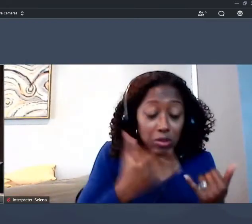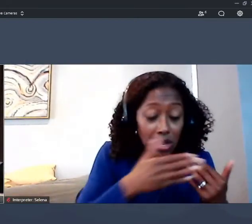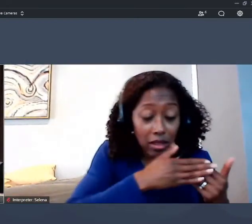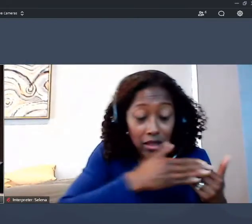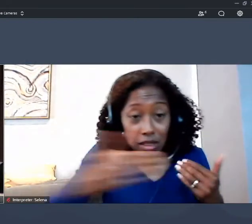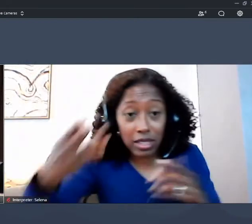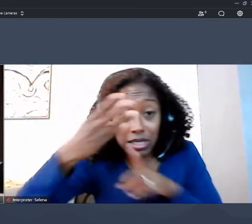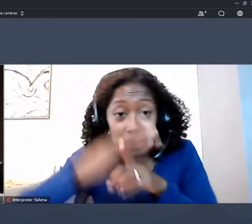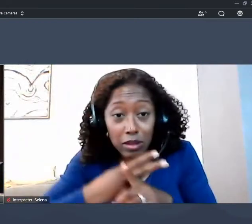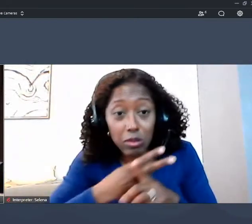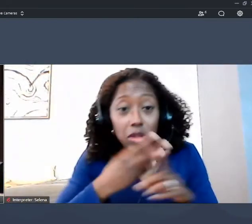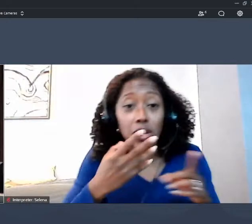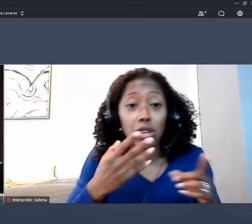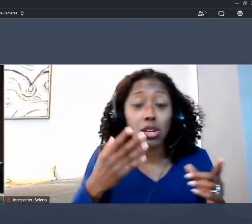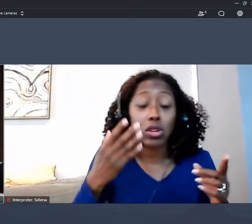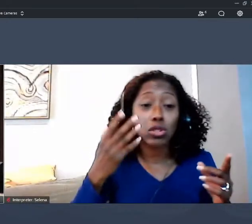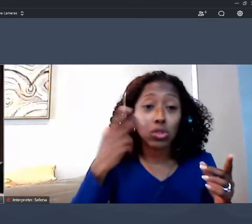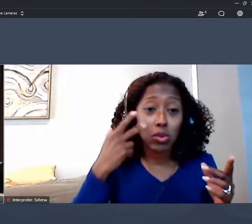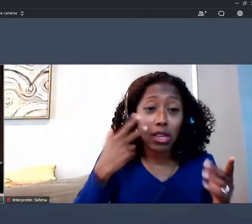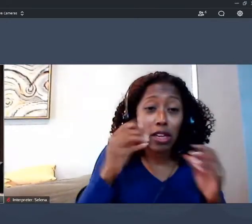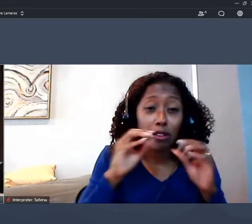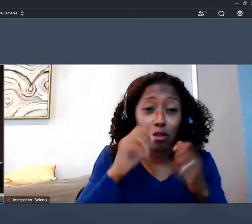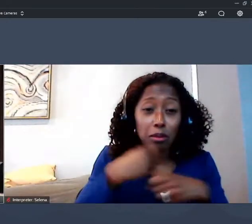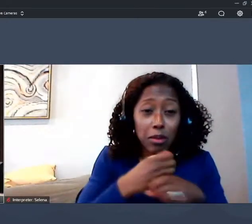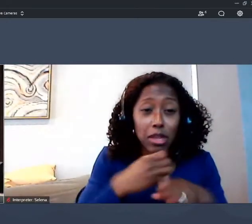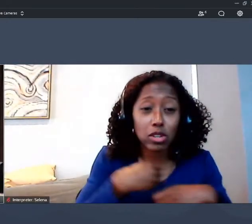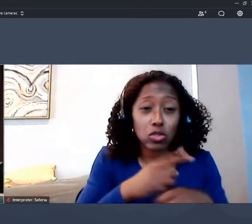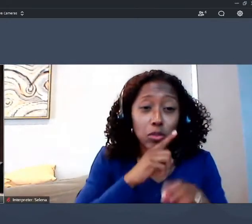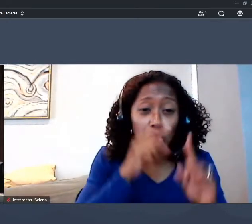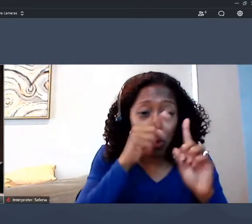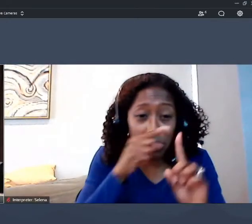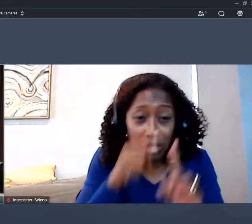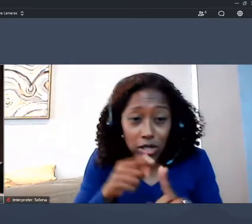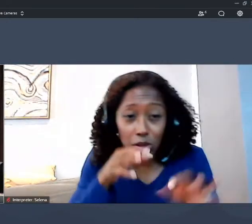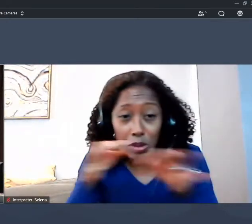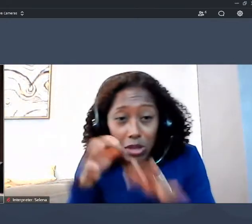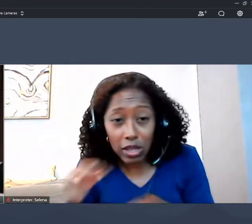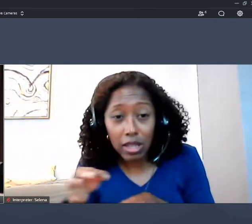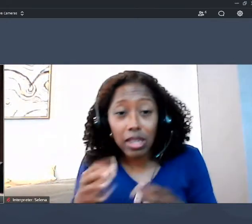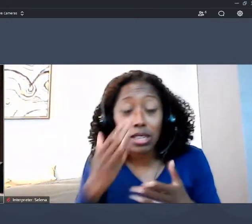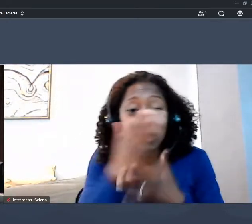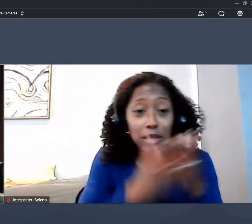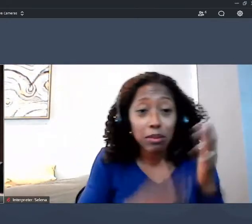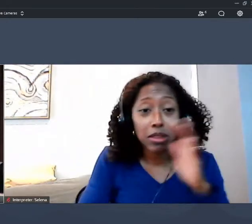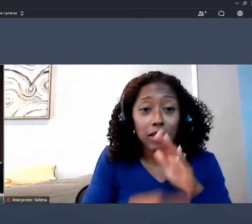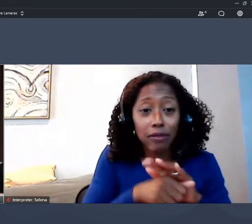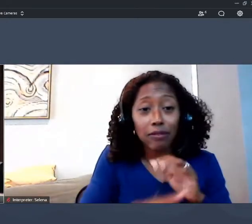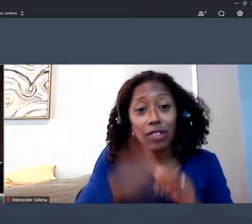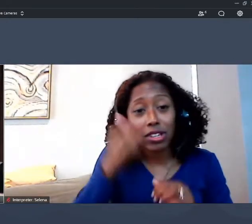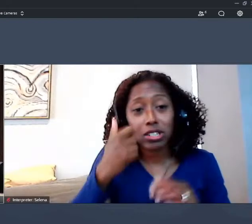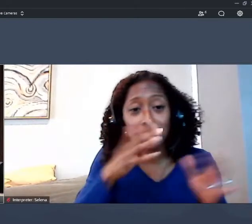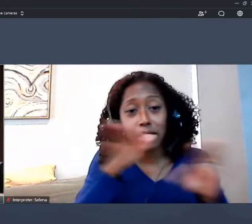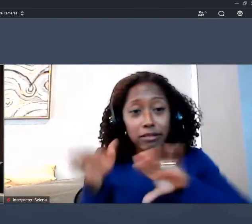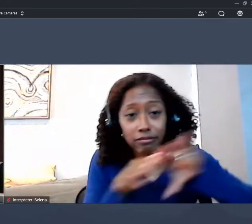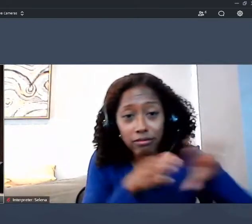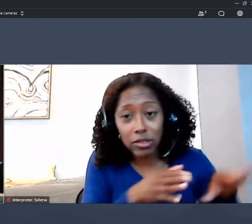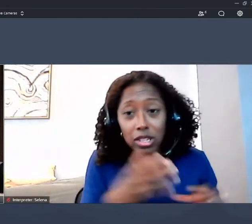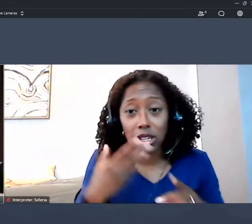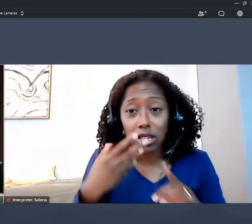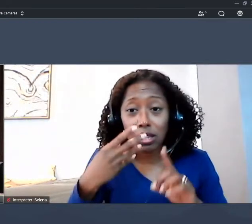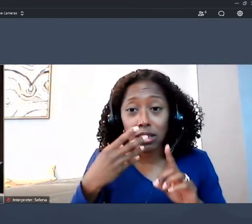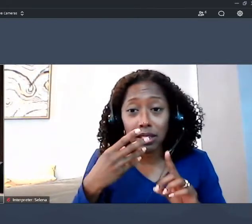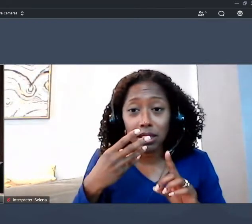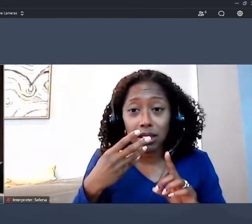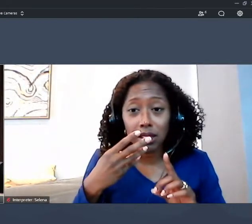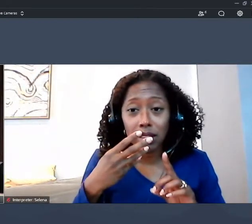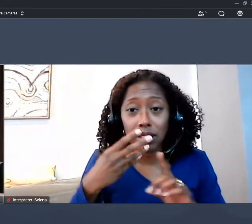these evictions out the way and let's start on a new slate. If that would be possible for, you could agree to a 6 month. Well, let's go for 9